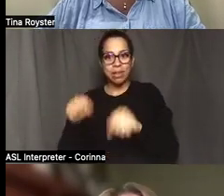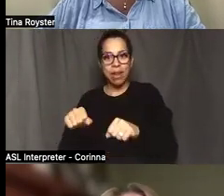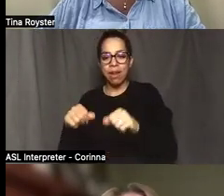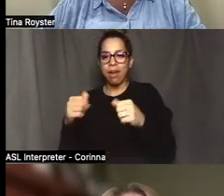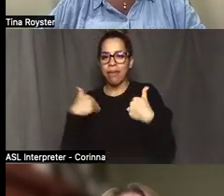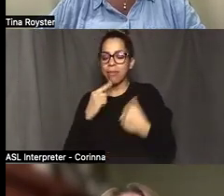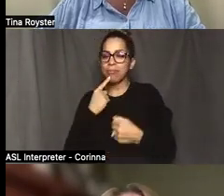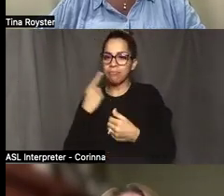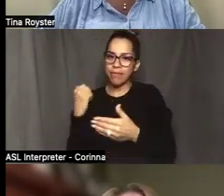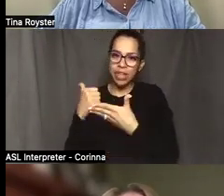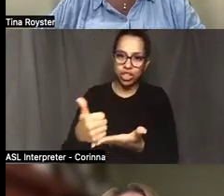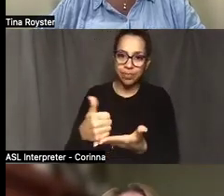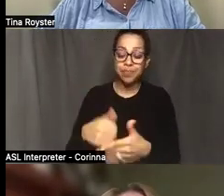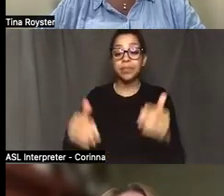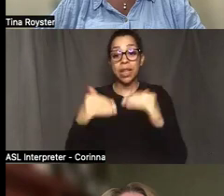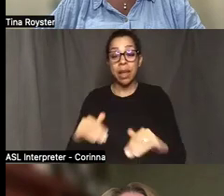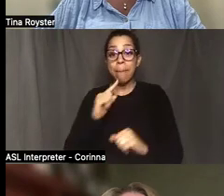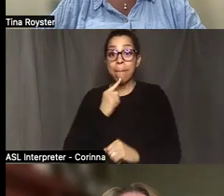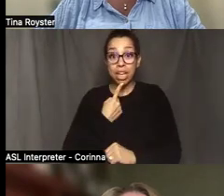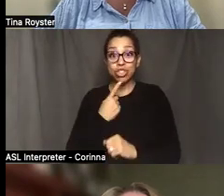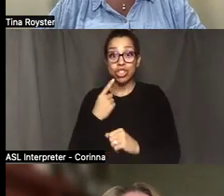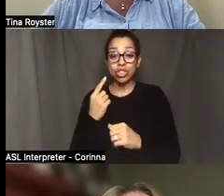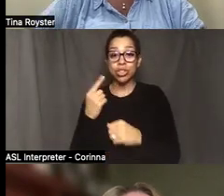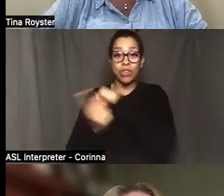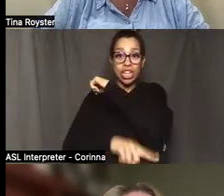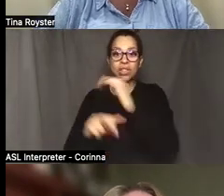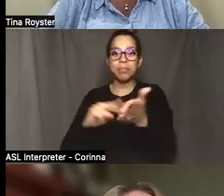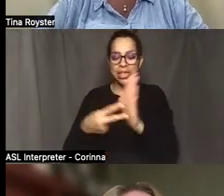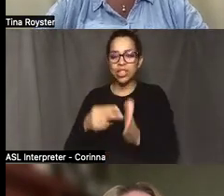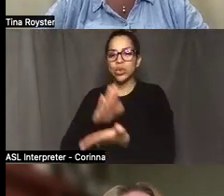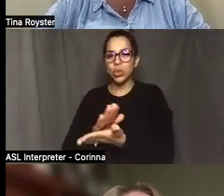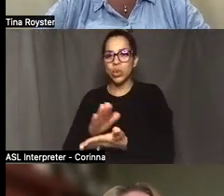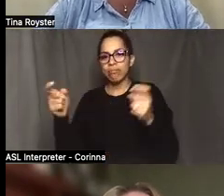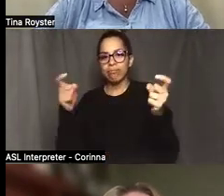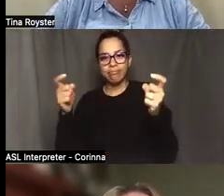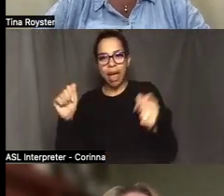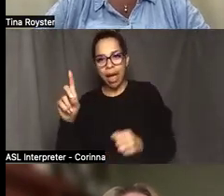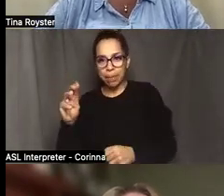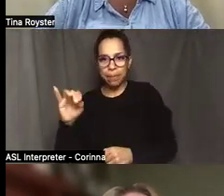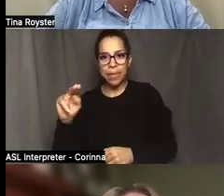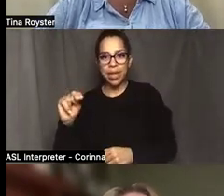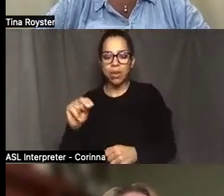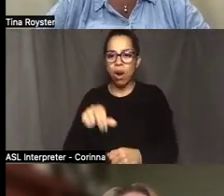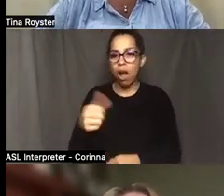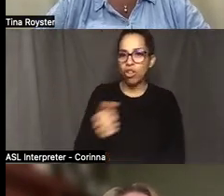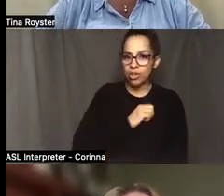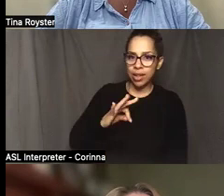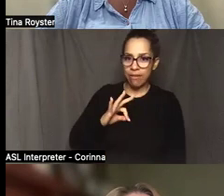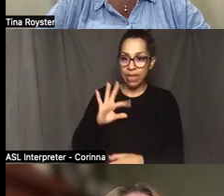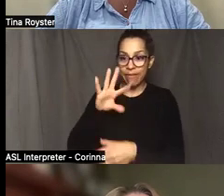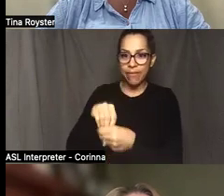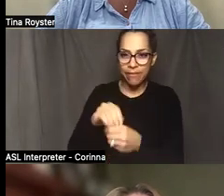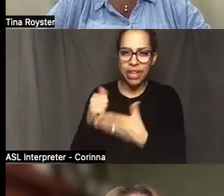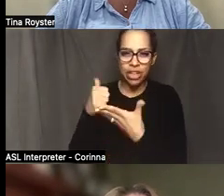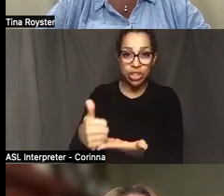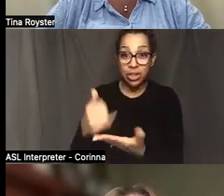says major infractions are those that warrant the intervention of a school administrator or additional staff intervention. In the event a student's